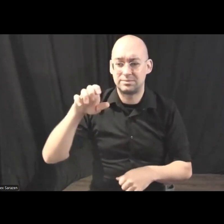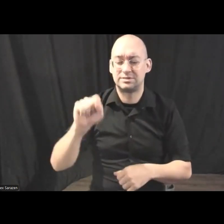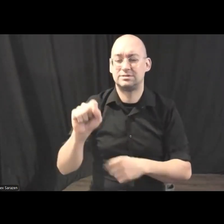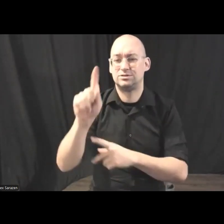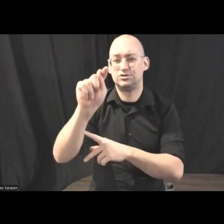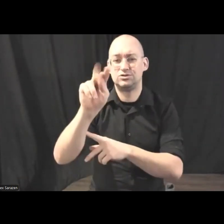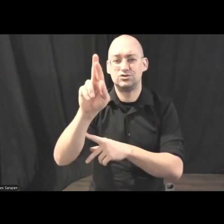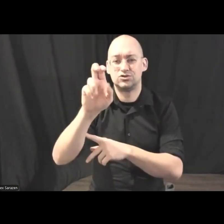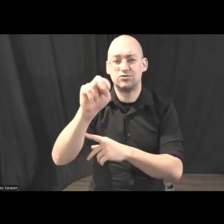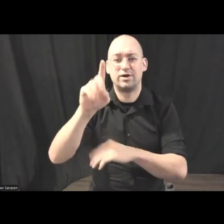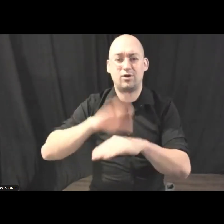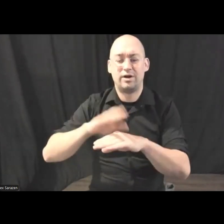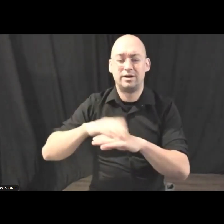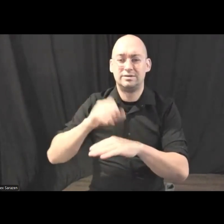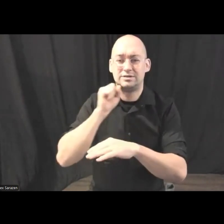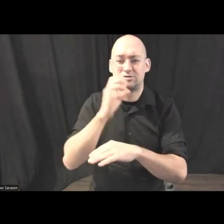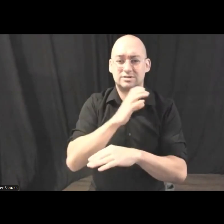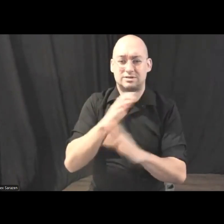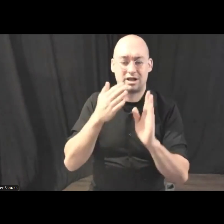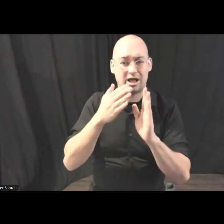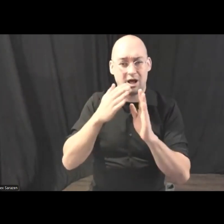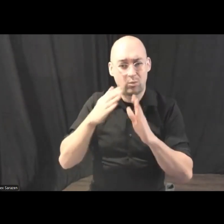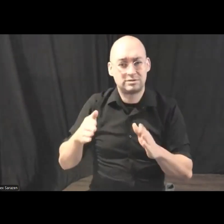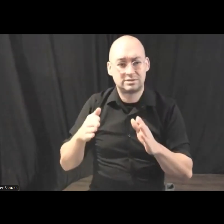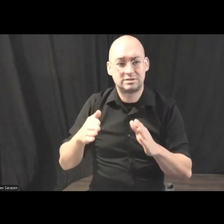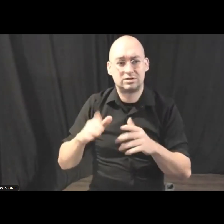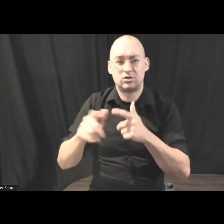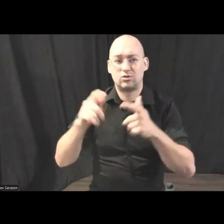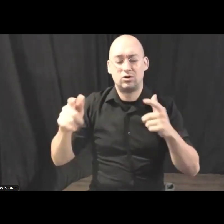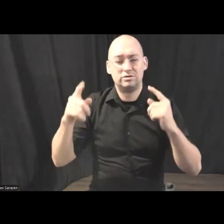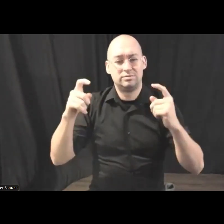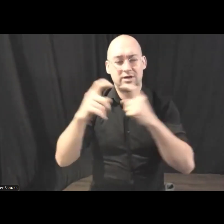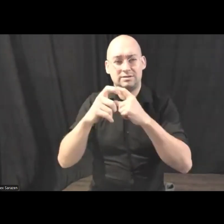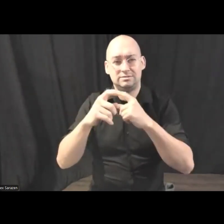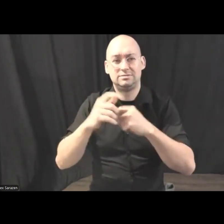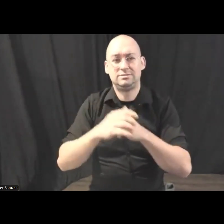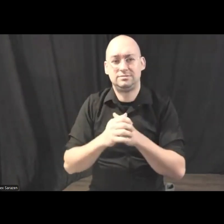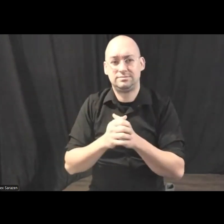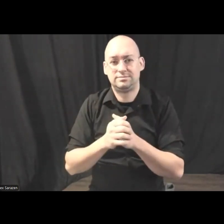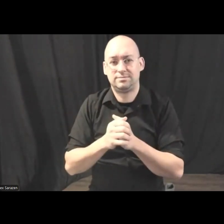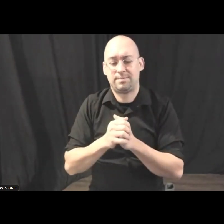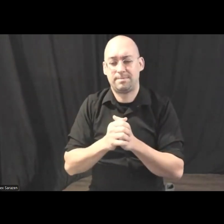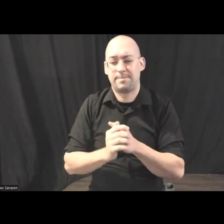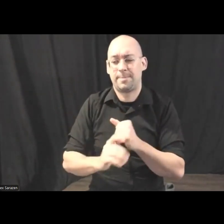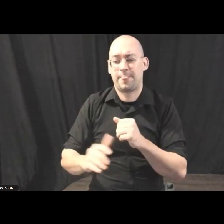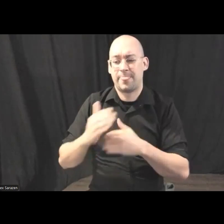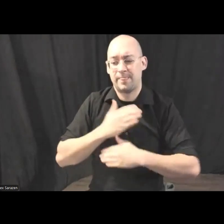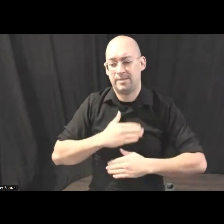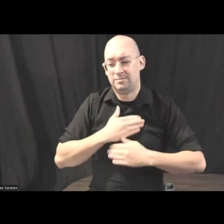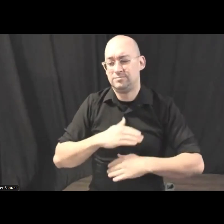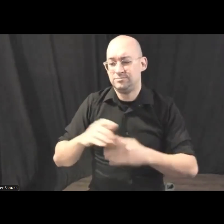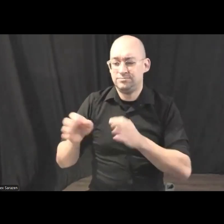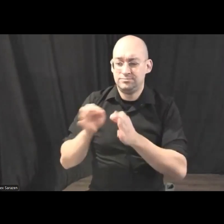more large, complex, renters. And so I really encourage you to engage with the reset of the housing